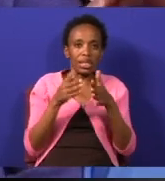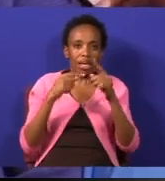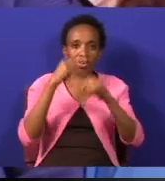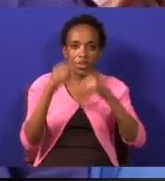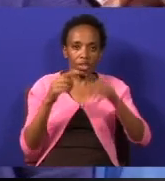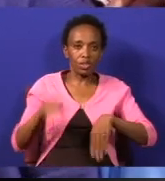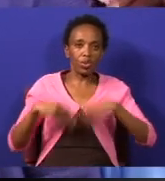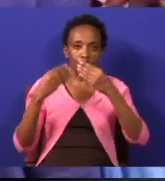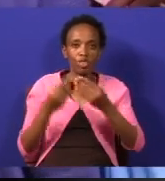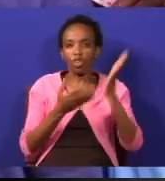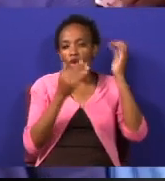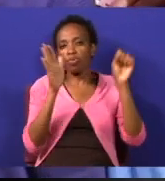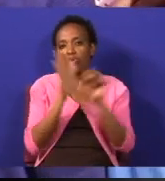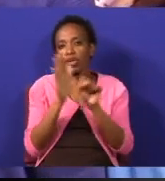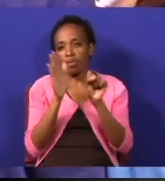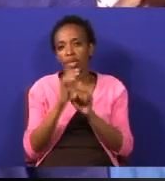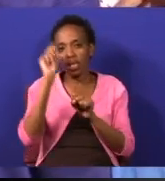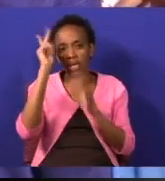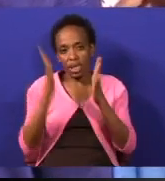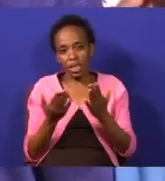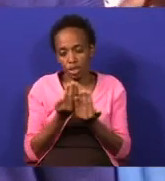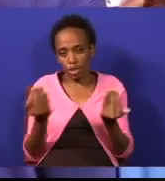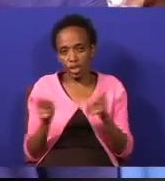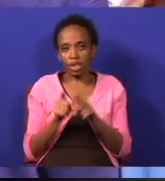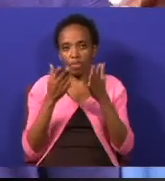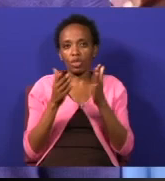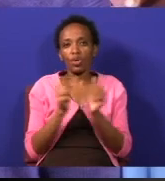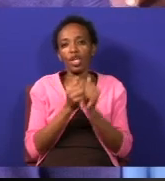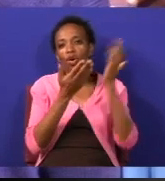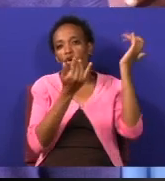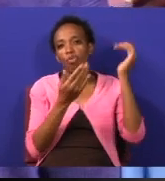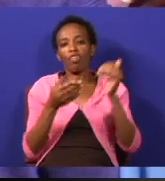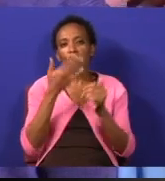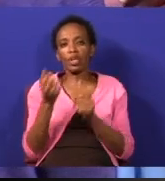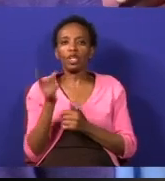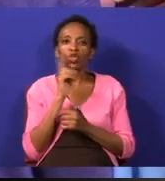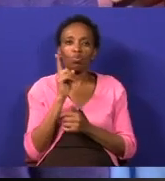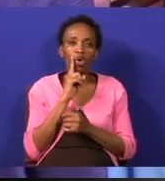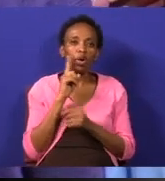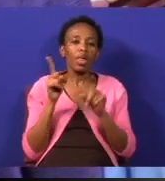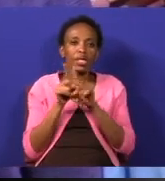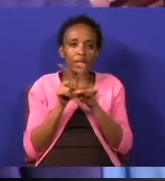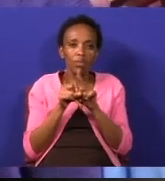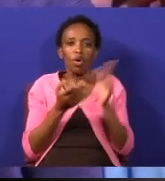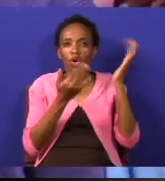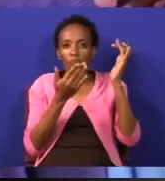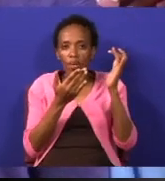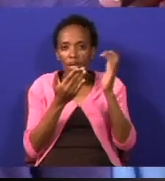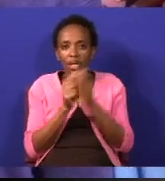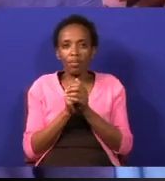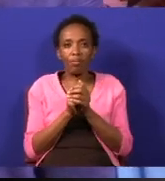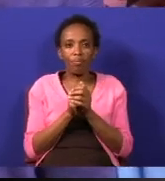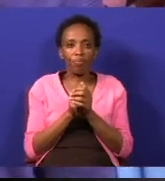to give hope to millions of Kenyan children like these ones, with the hope of a better tomorrow, still casting a shadow on their